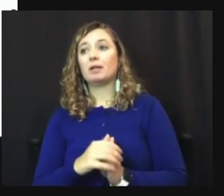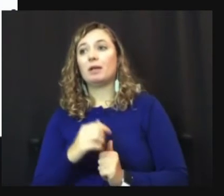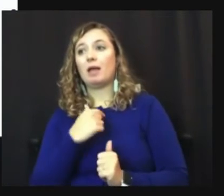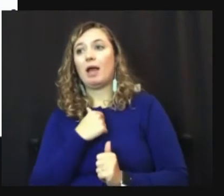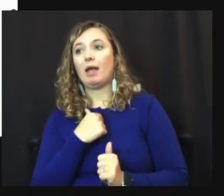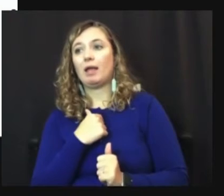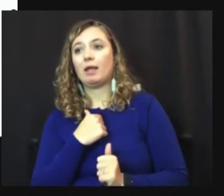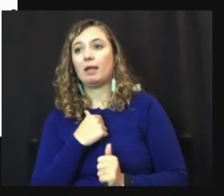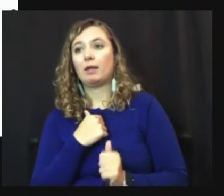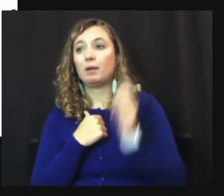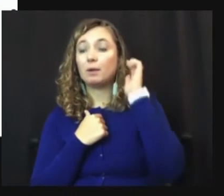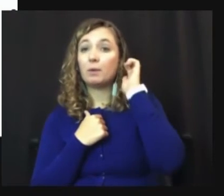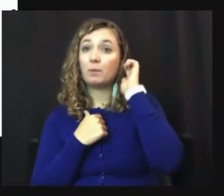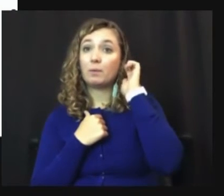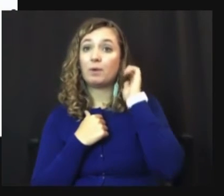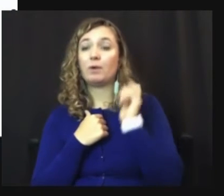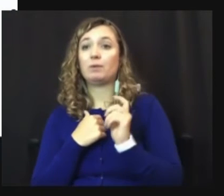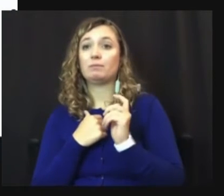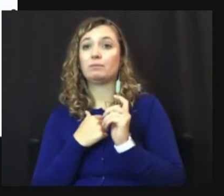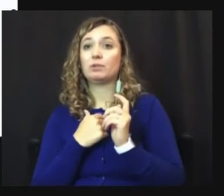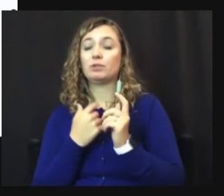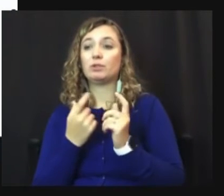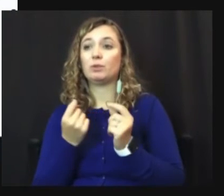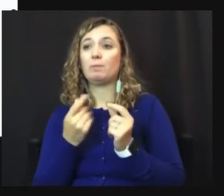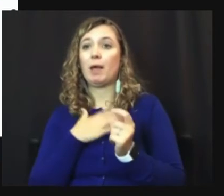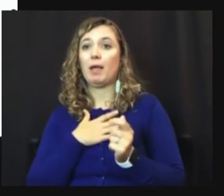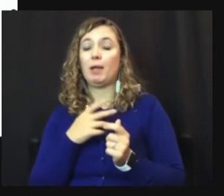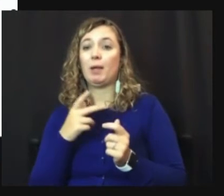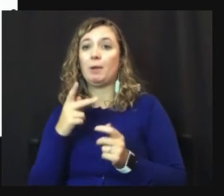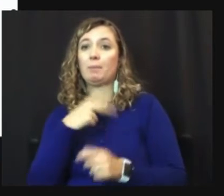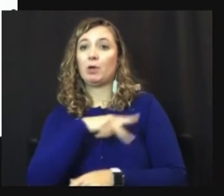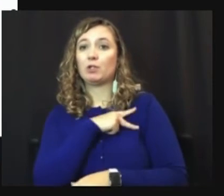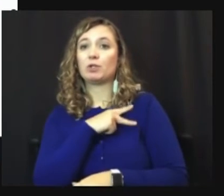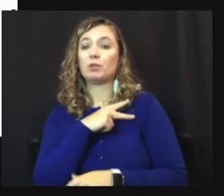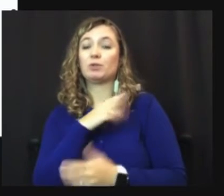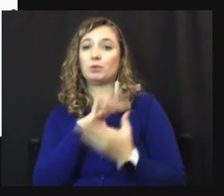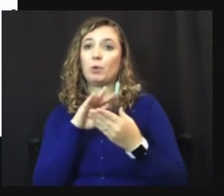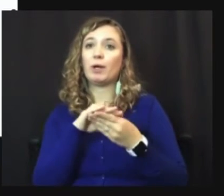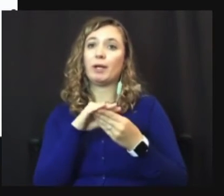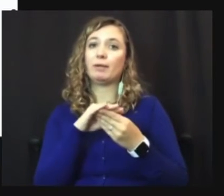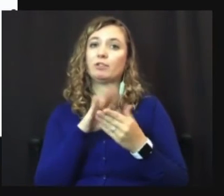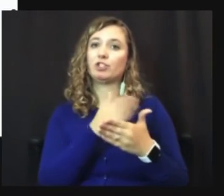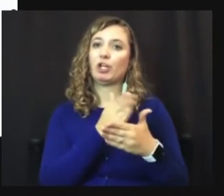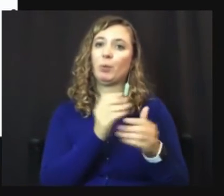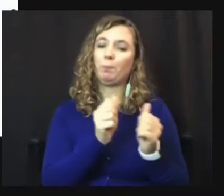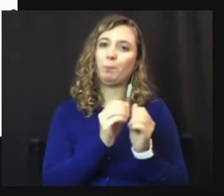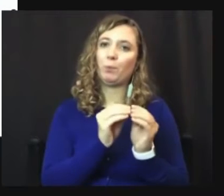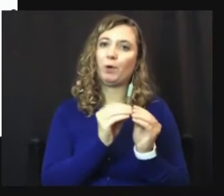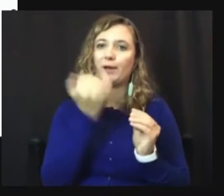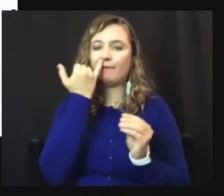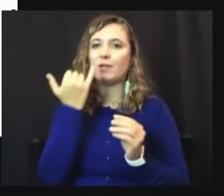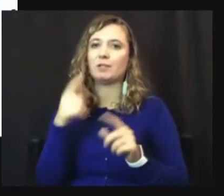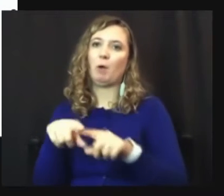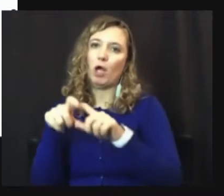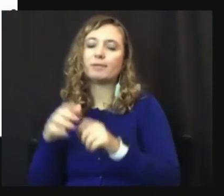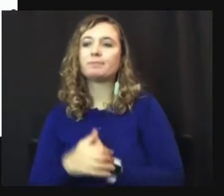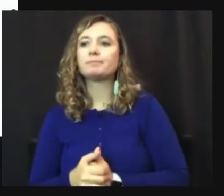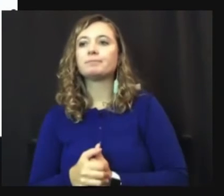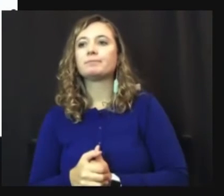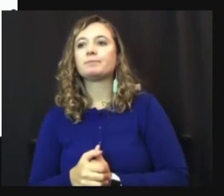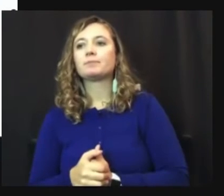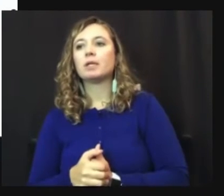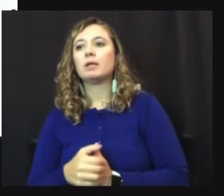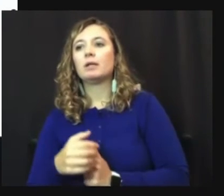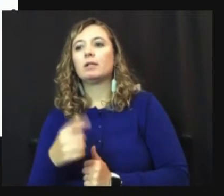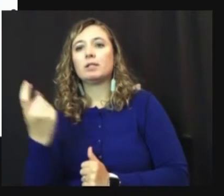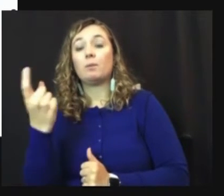personal story as well if we have pauses in these questions. I'm looking forward to hearing from all of you. Someone asked,